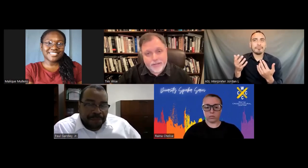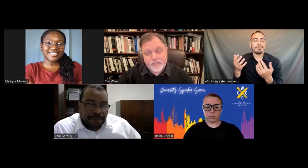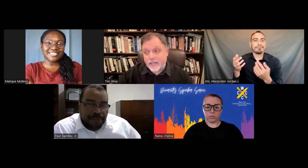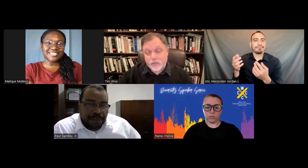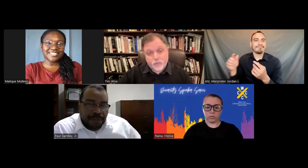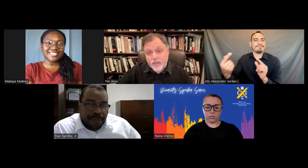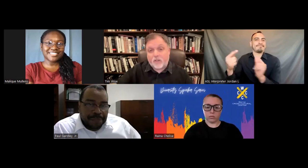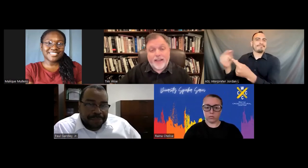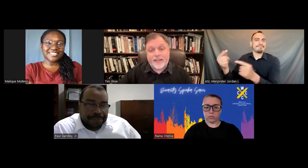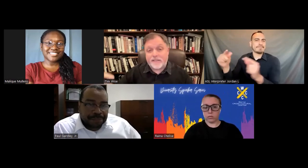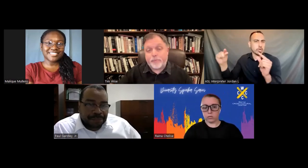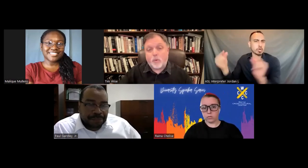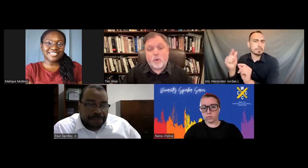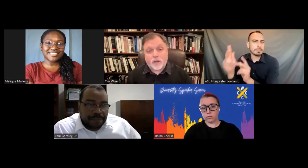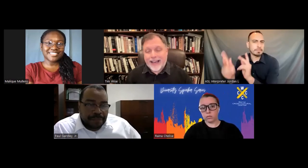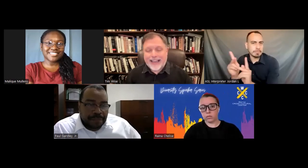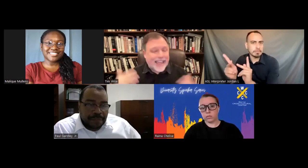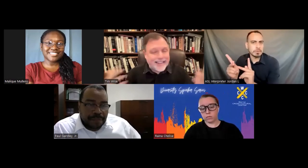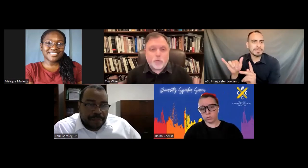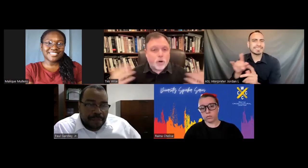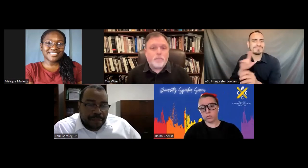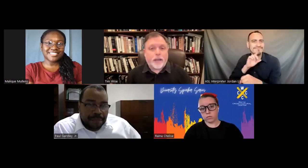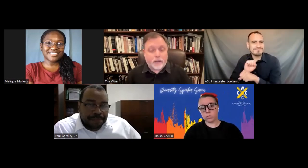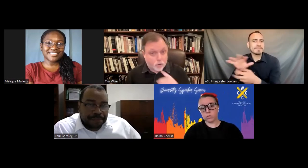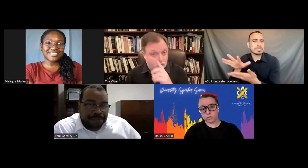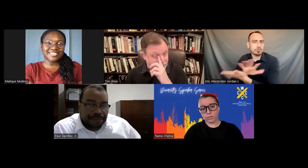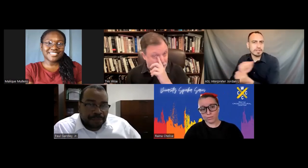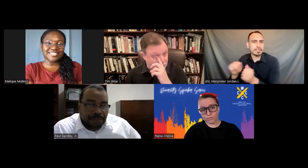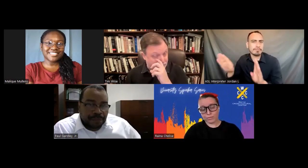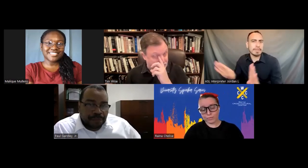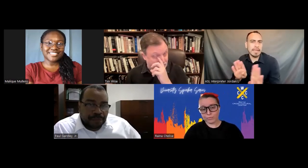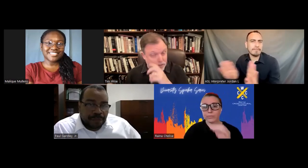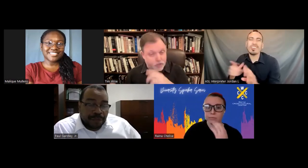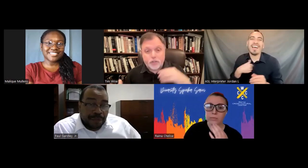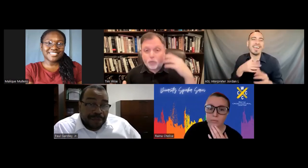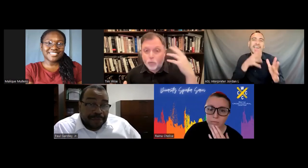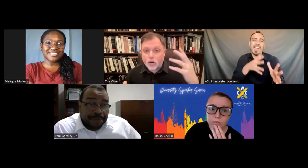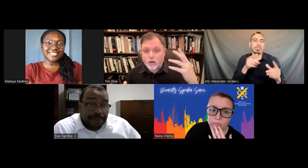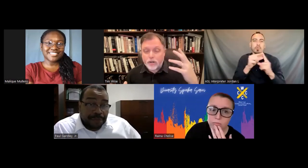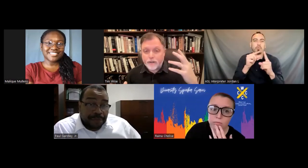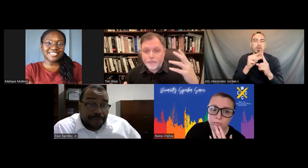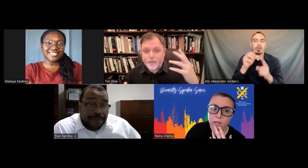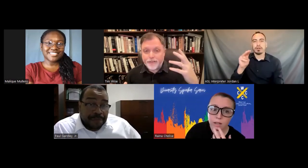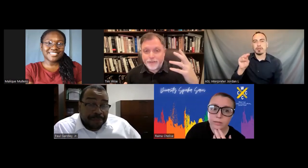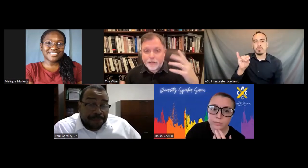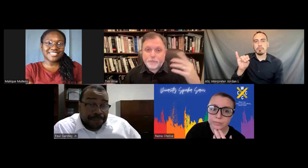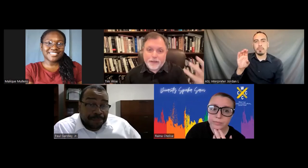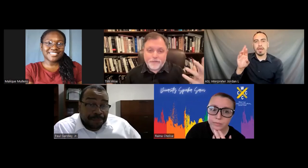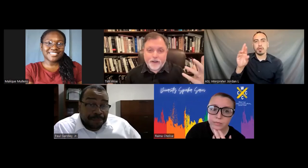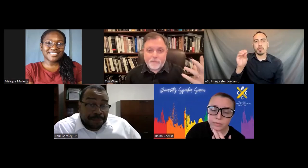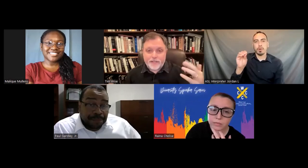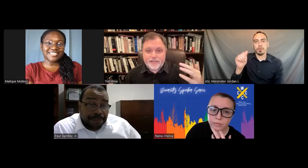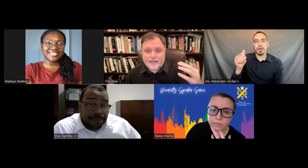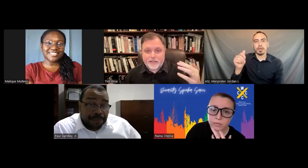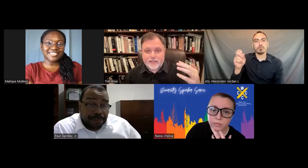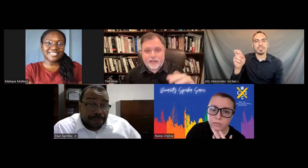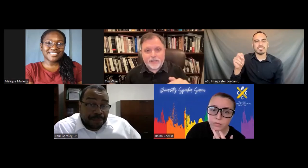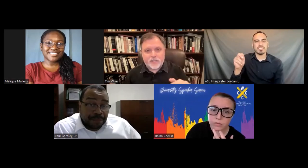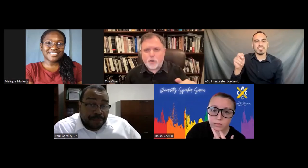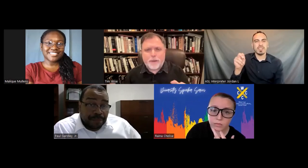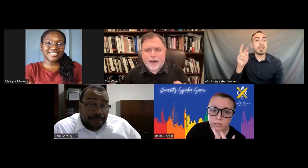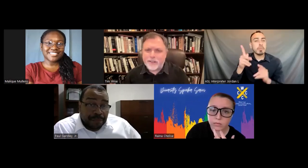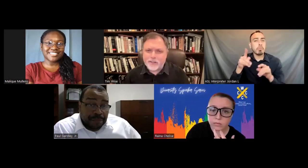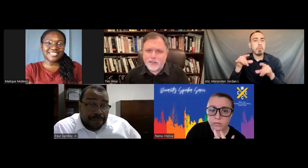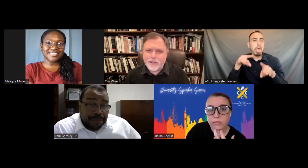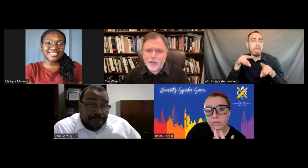behavior. It's real and it's important. I hate the word microaggressions, because just the word people make fun of, because it sounds like it's